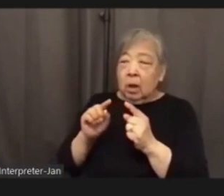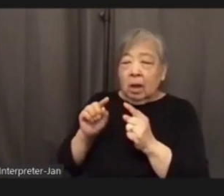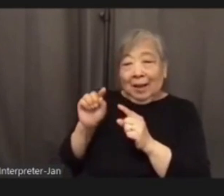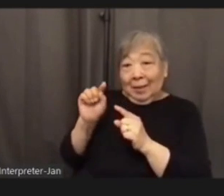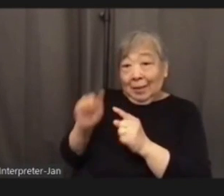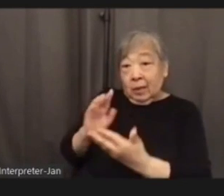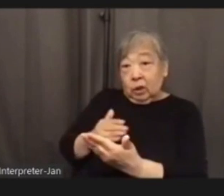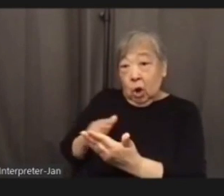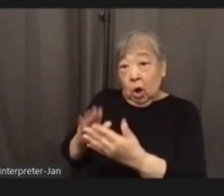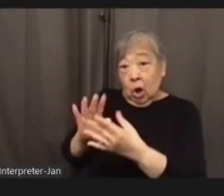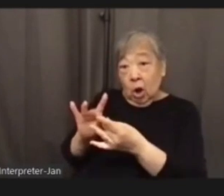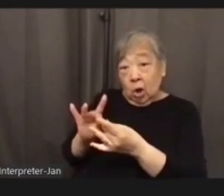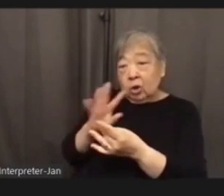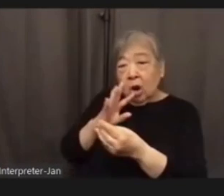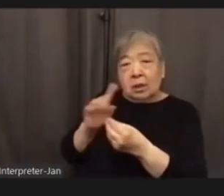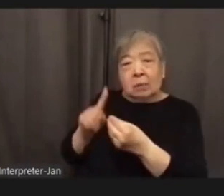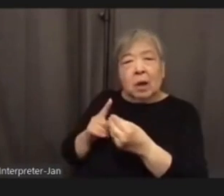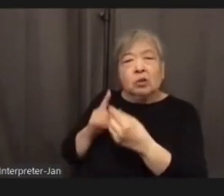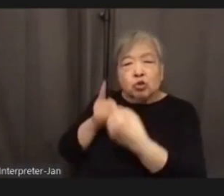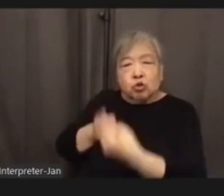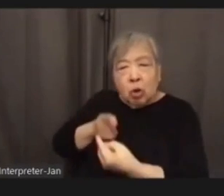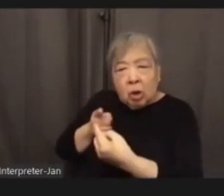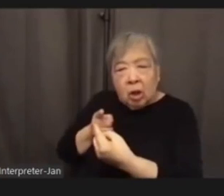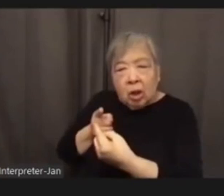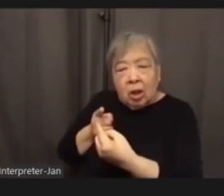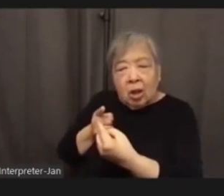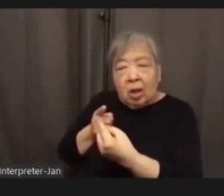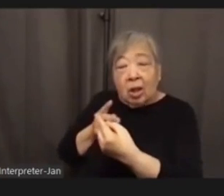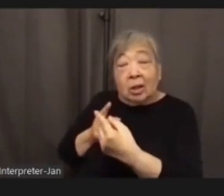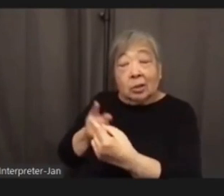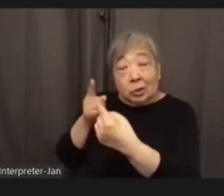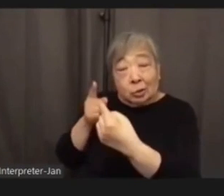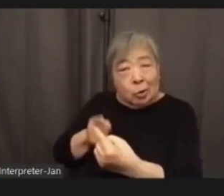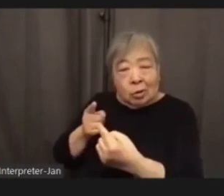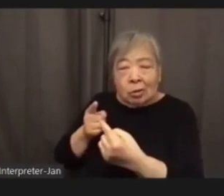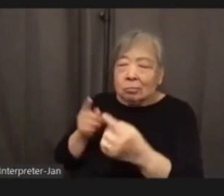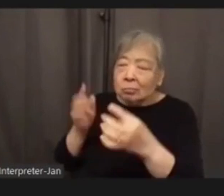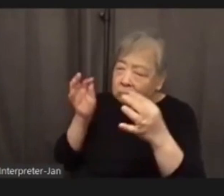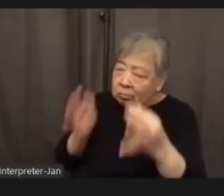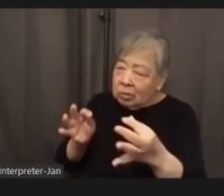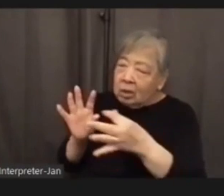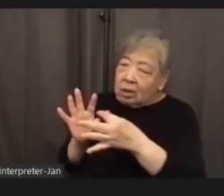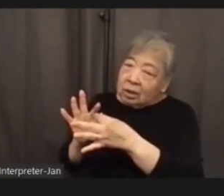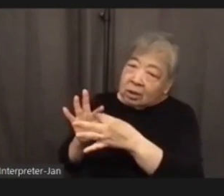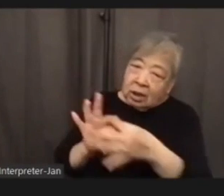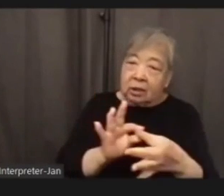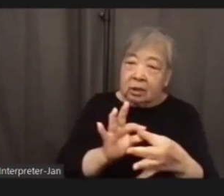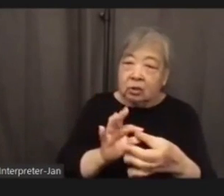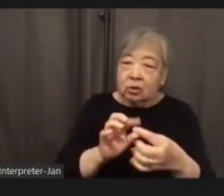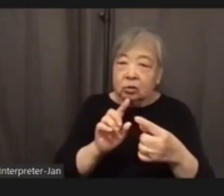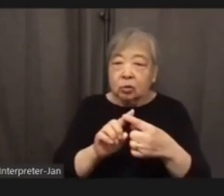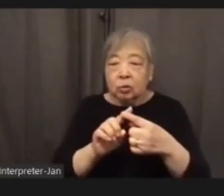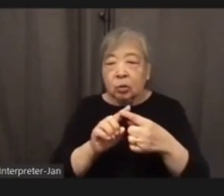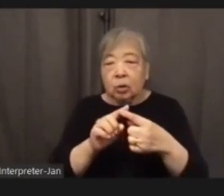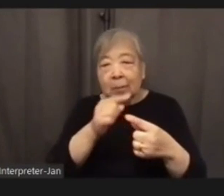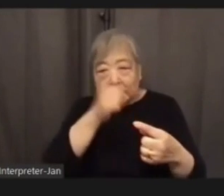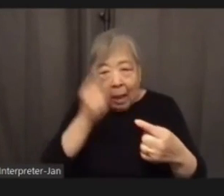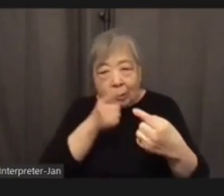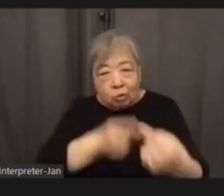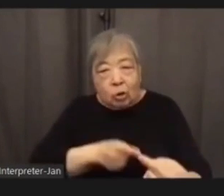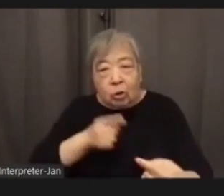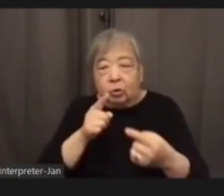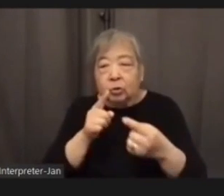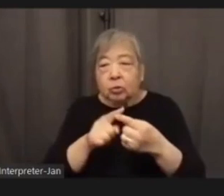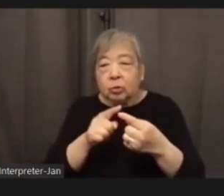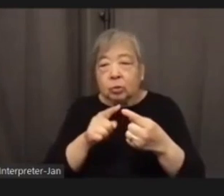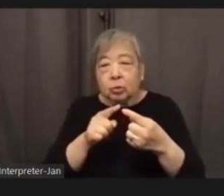this song is talking about, the struggle this song is talking about, is absolutely connected to Black struggle, connected to Indigenous struggle,